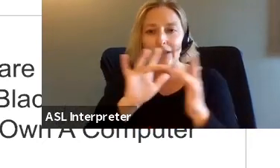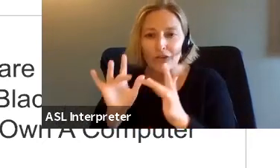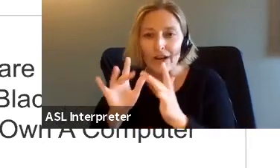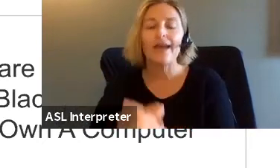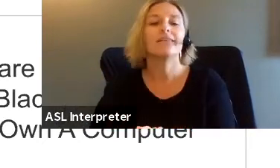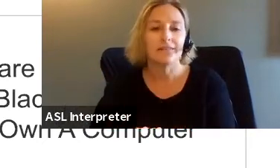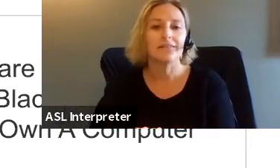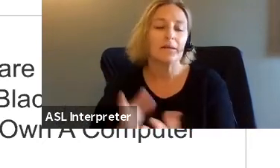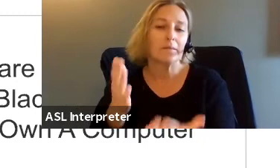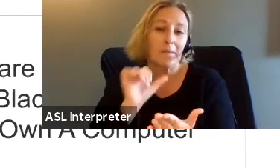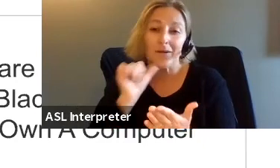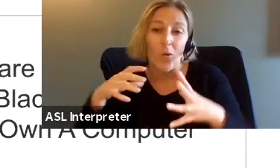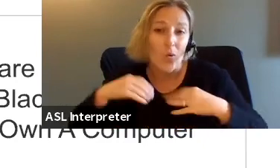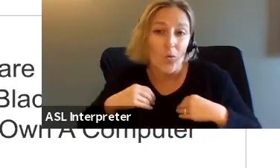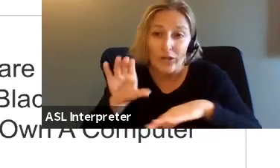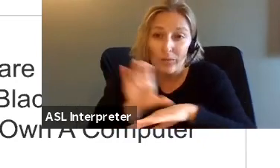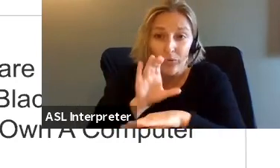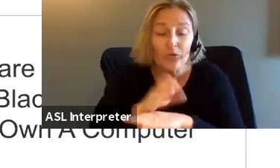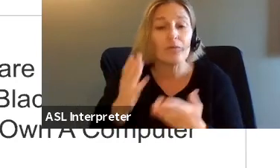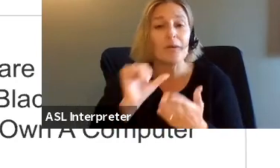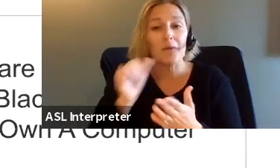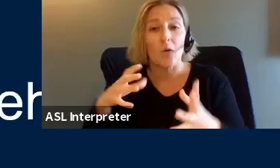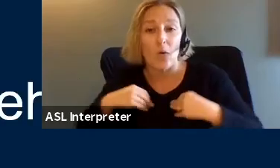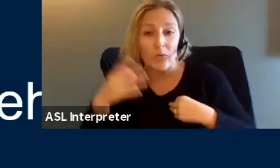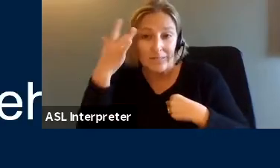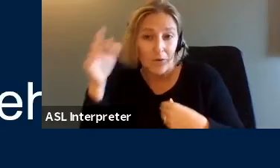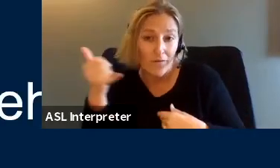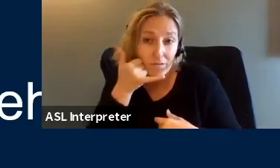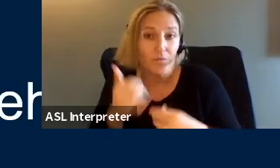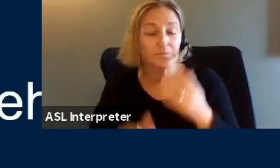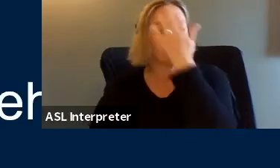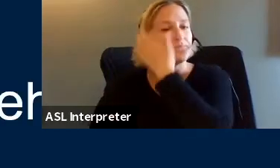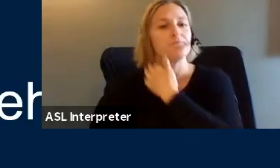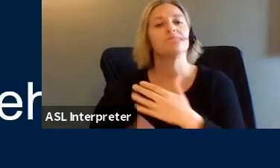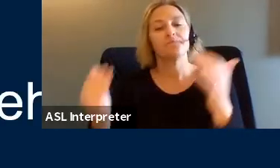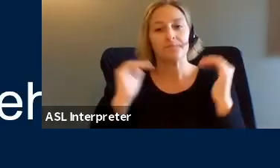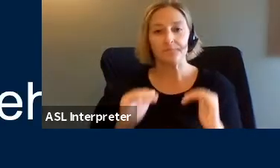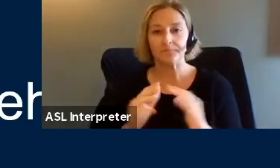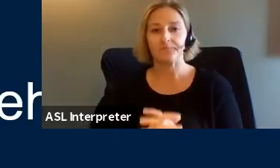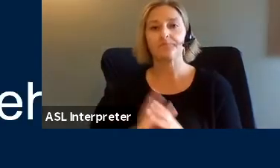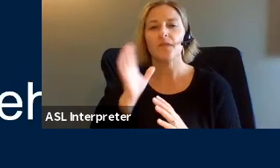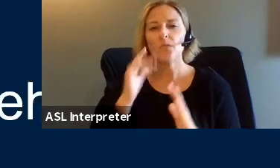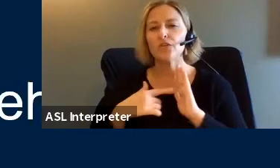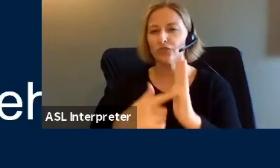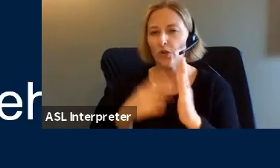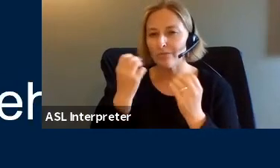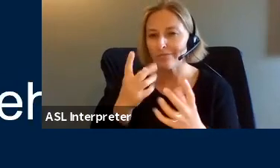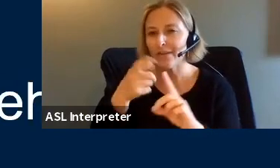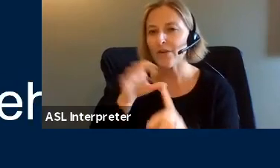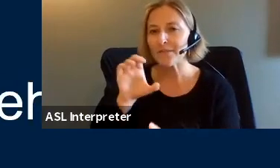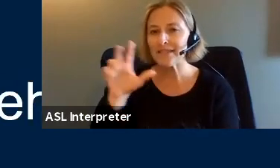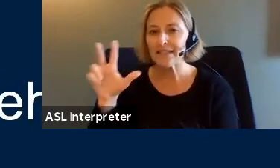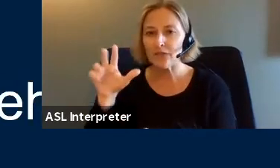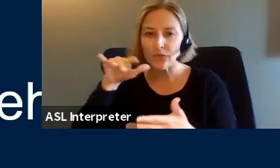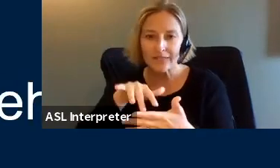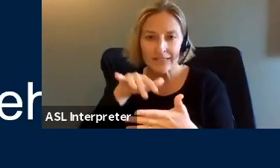a computer, and to own a smartphone. Next. And so next, I'm going to show you data from the C3 study.